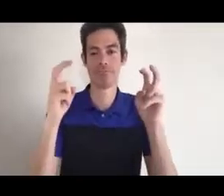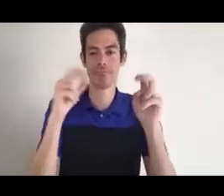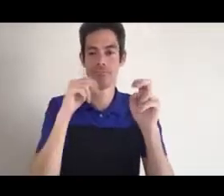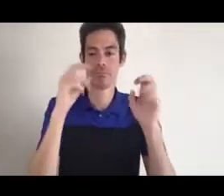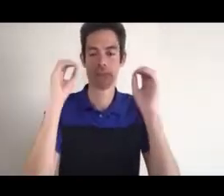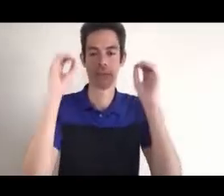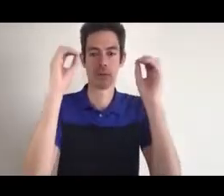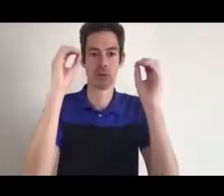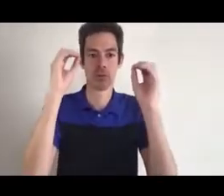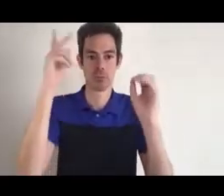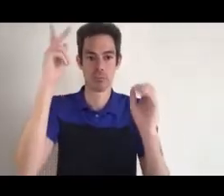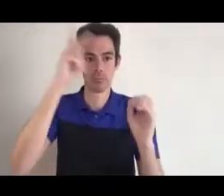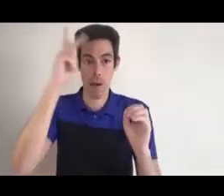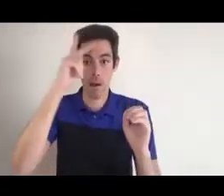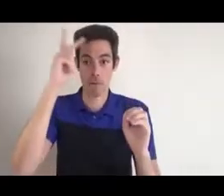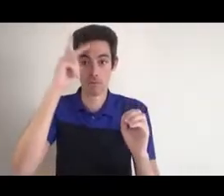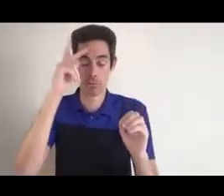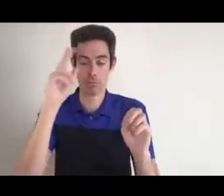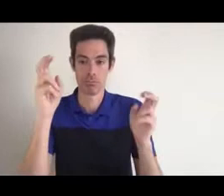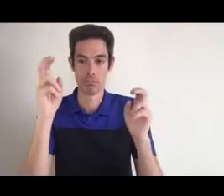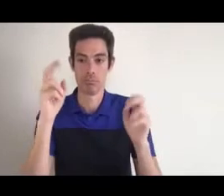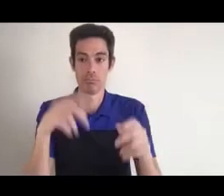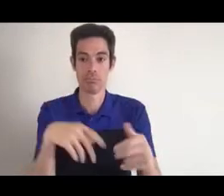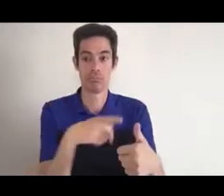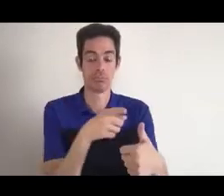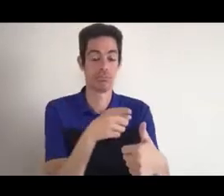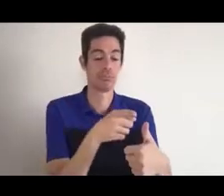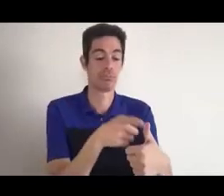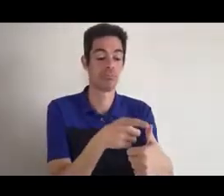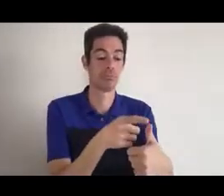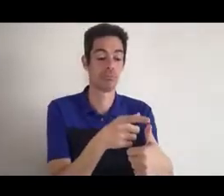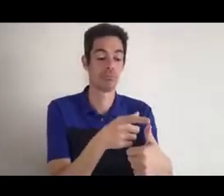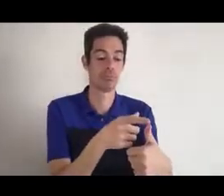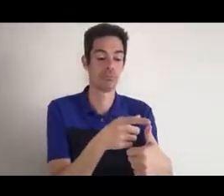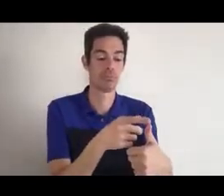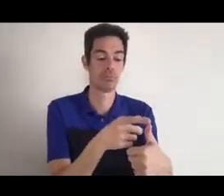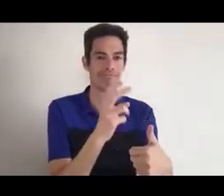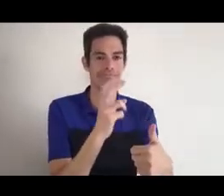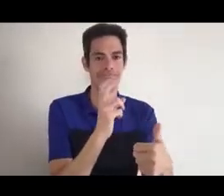So yeah, I think there's two different teaching philosophies.